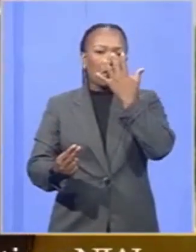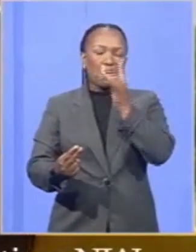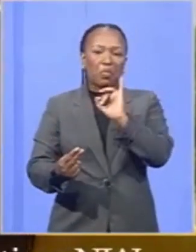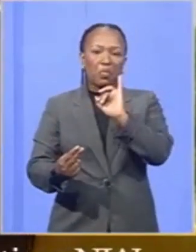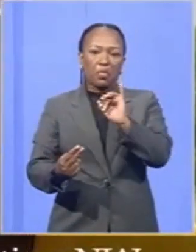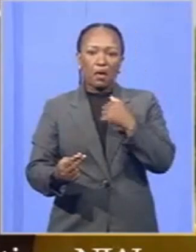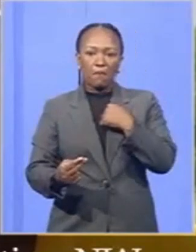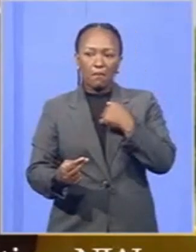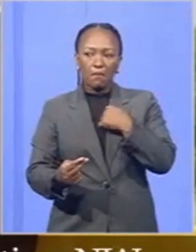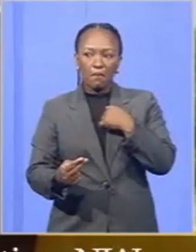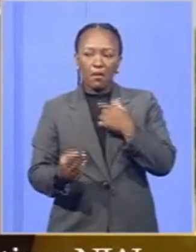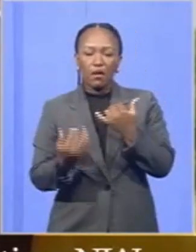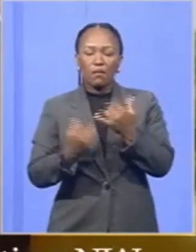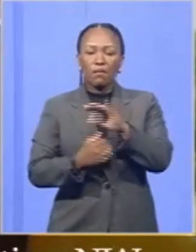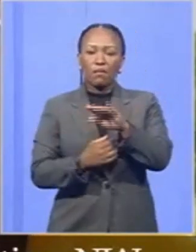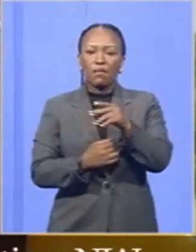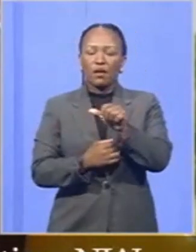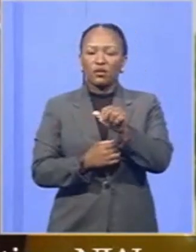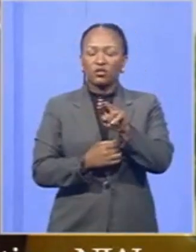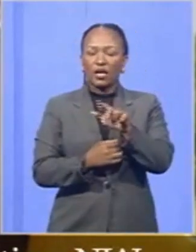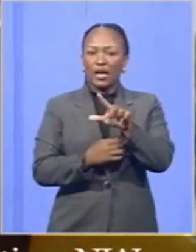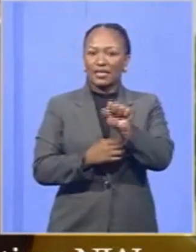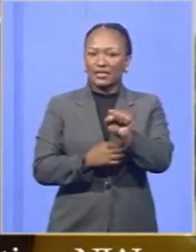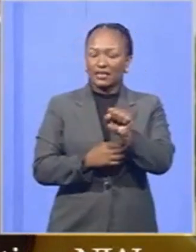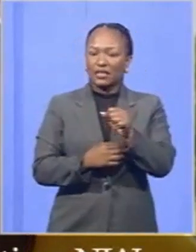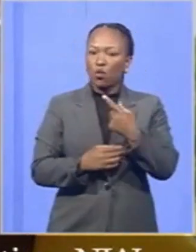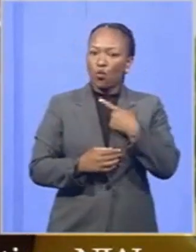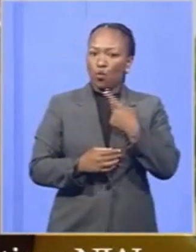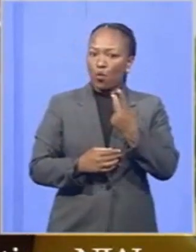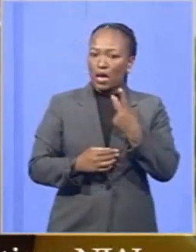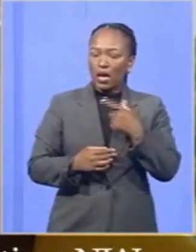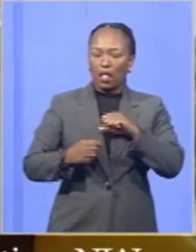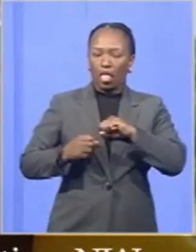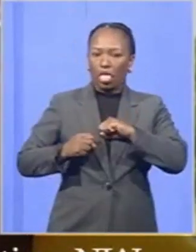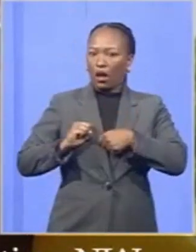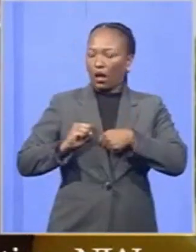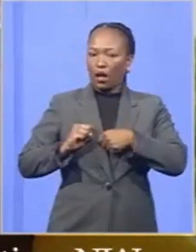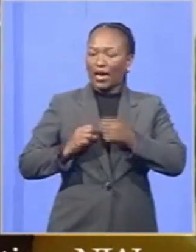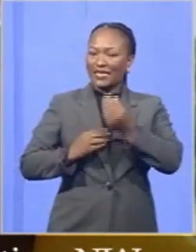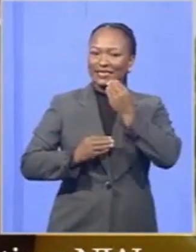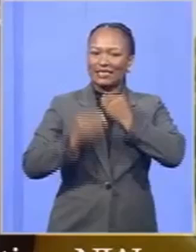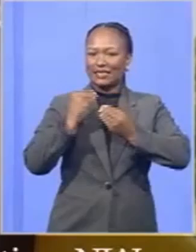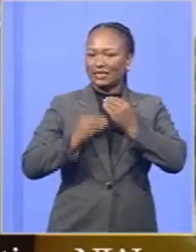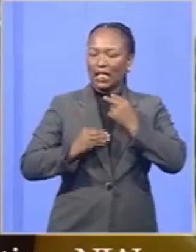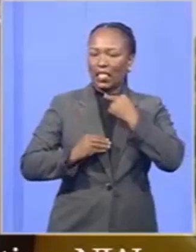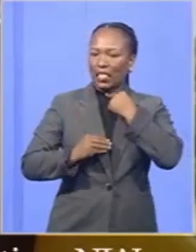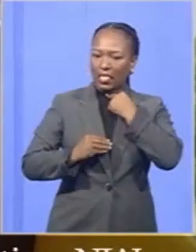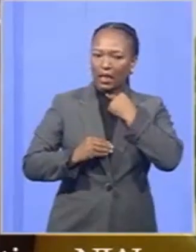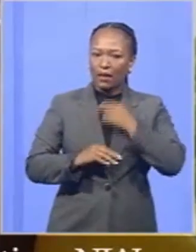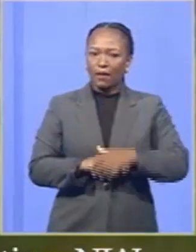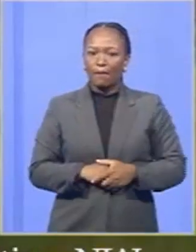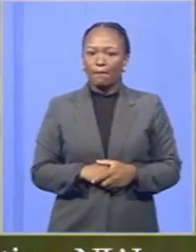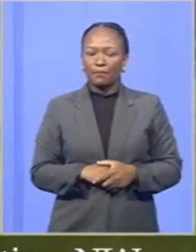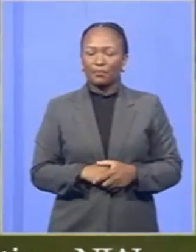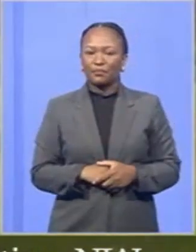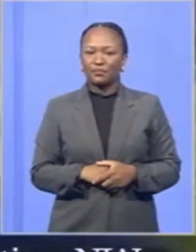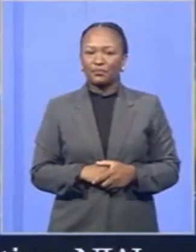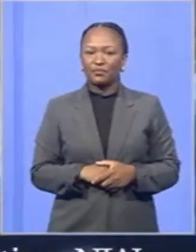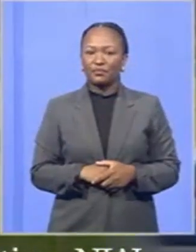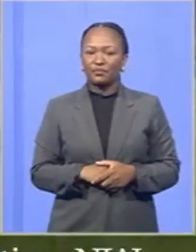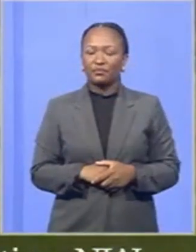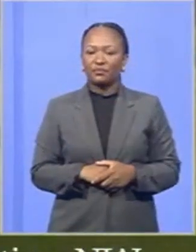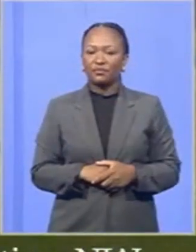kgone re kenye mekotleng mme ne se re shule dipelo re bile ha re sa kgona le ho ja ankhona nokutya because ngibone nabatya abantu. Mokwai o